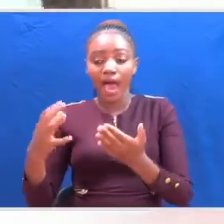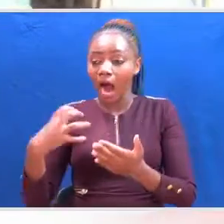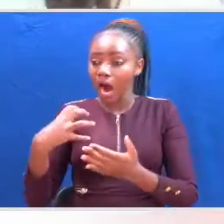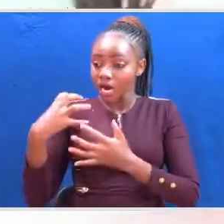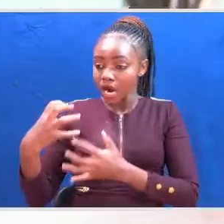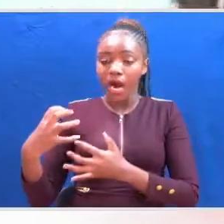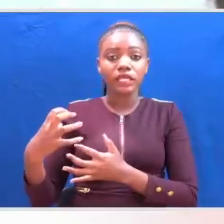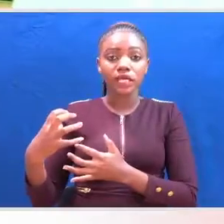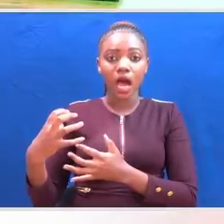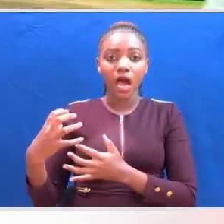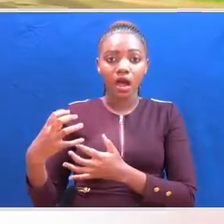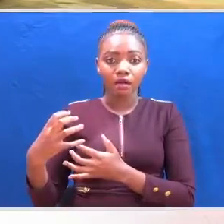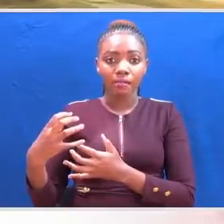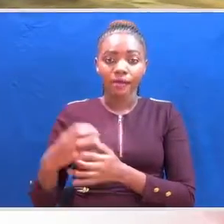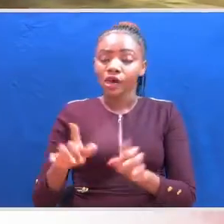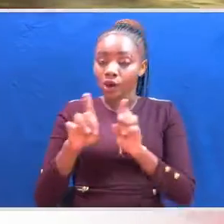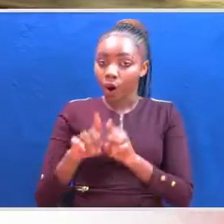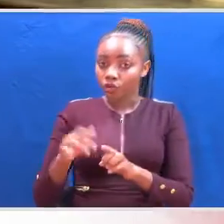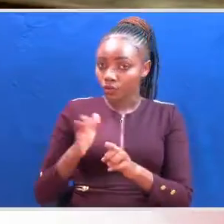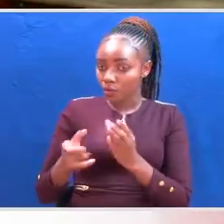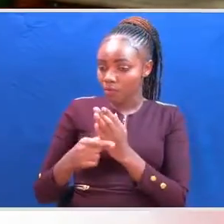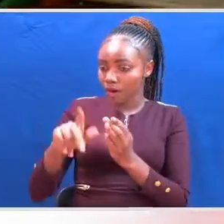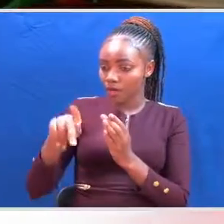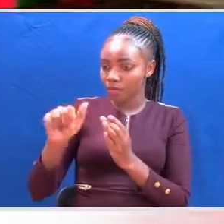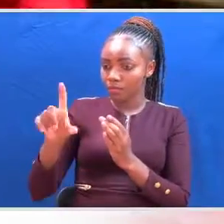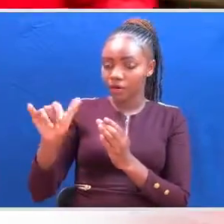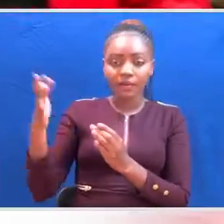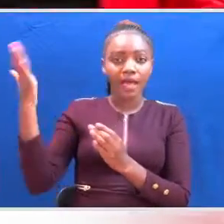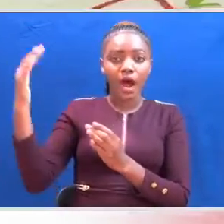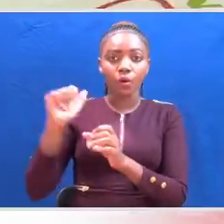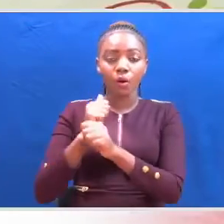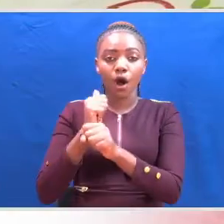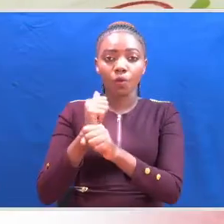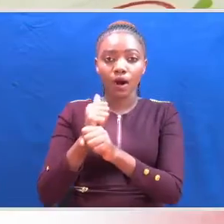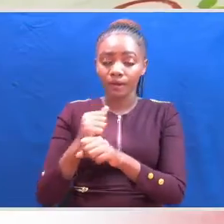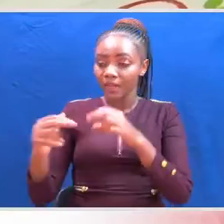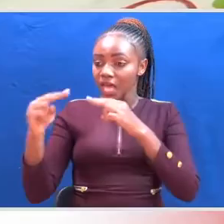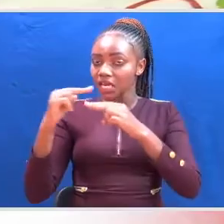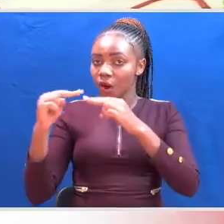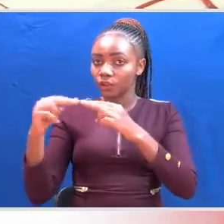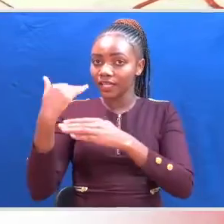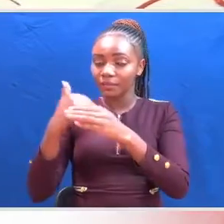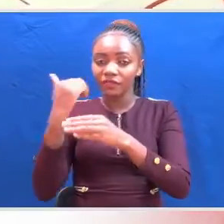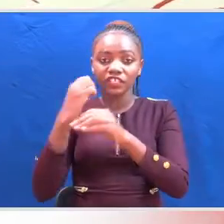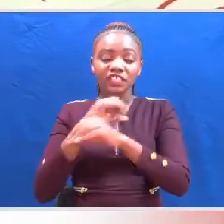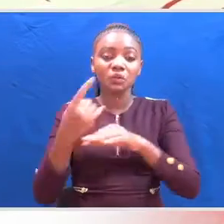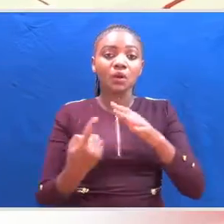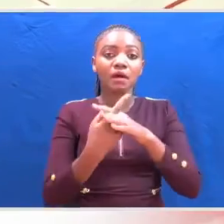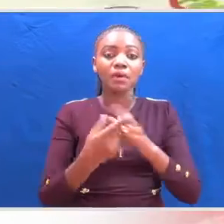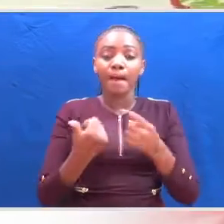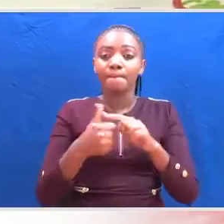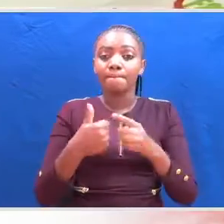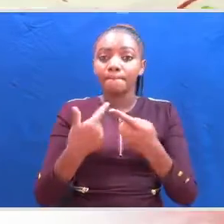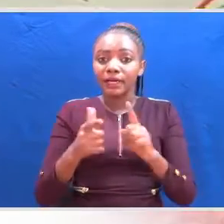usual activities of the day. Pauline, who was a caterer before the COVID-19 pandemic hit, says things got worse before they